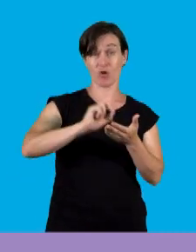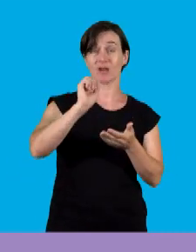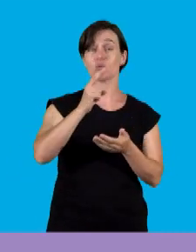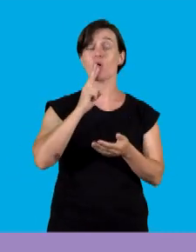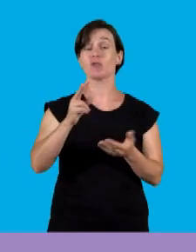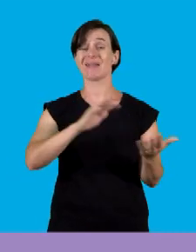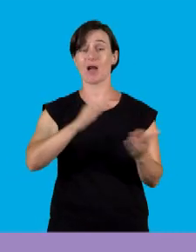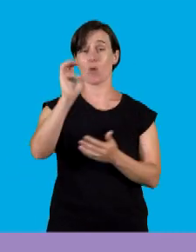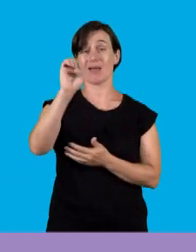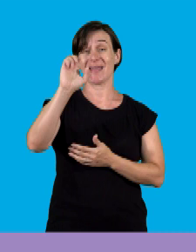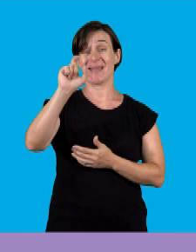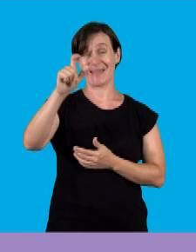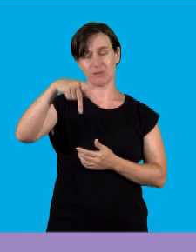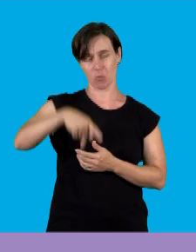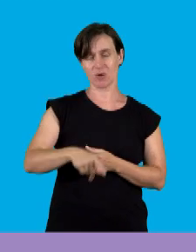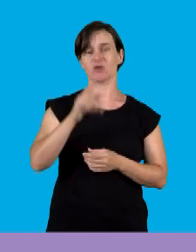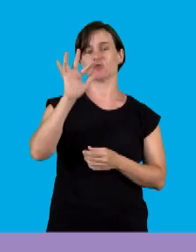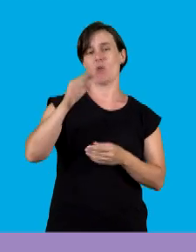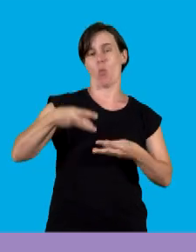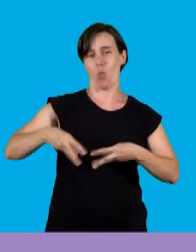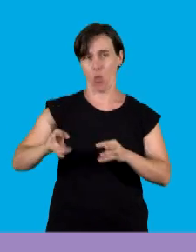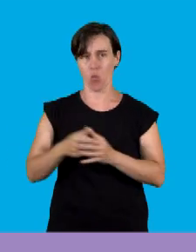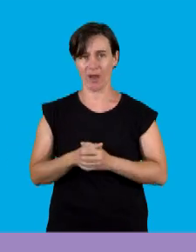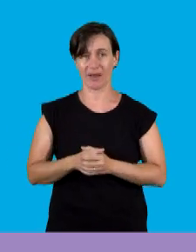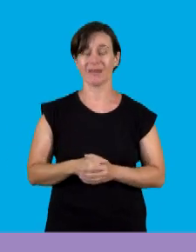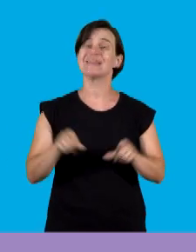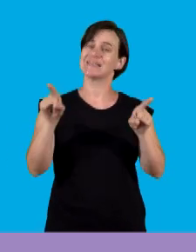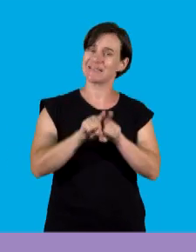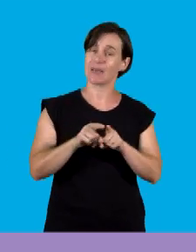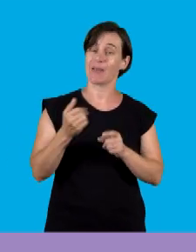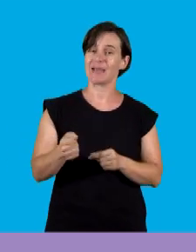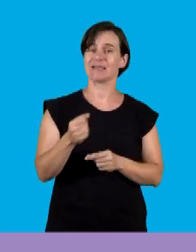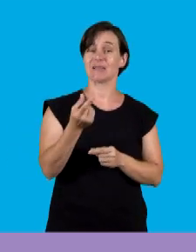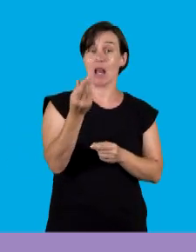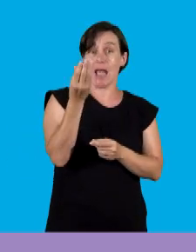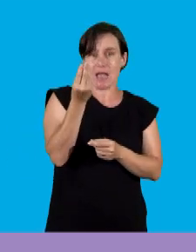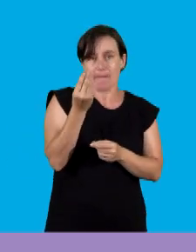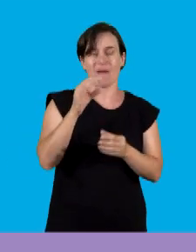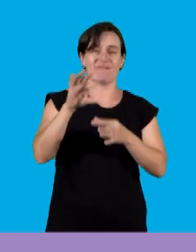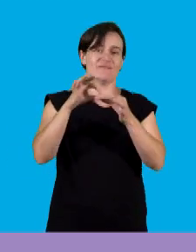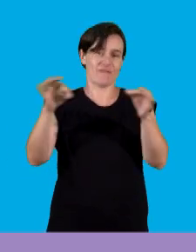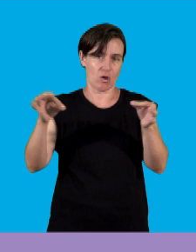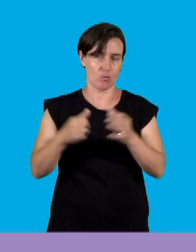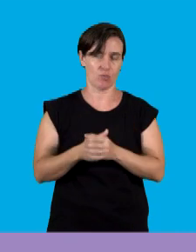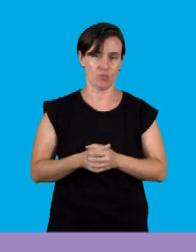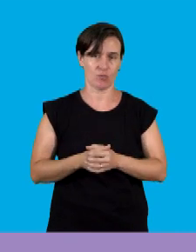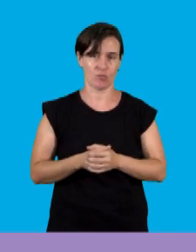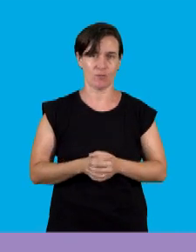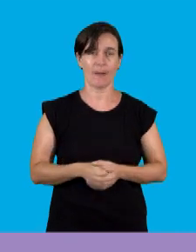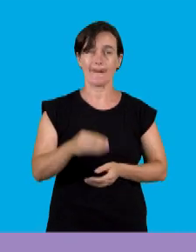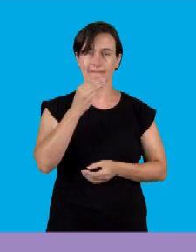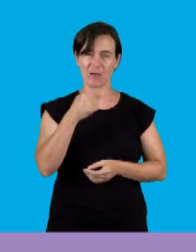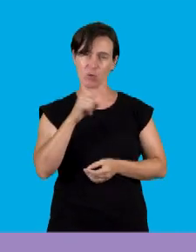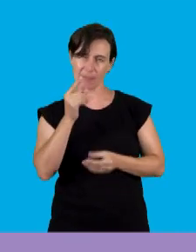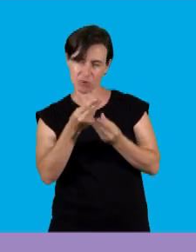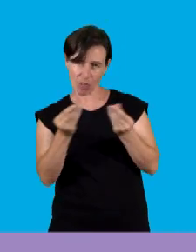down your answer in exponential form and as a numerical value. So we need to